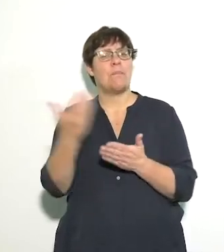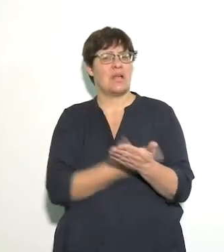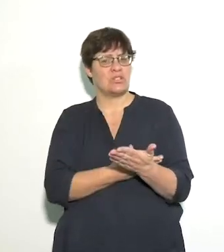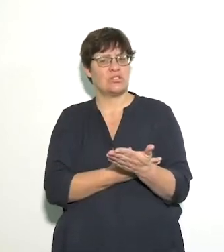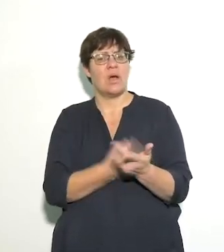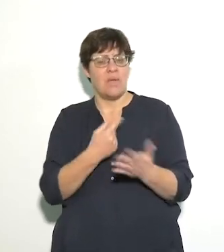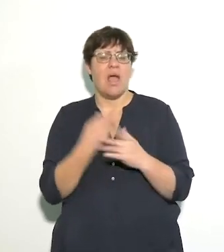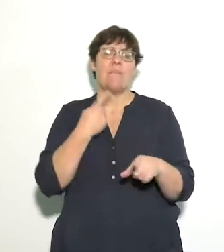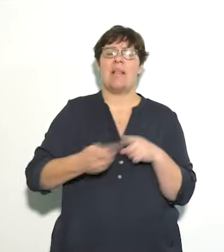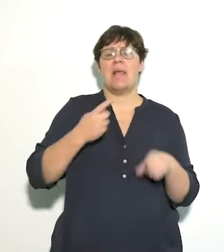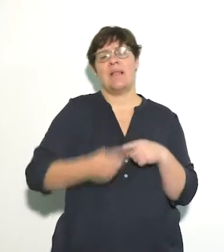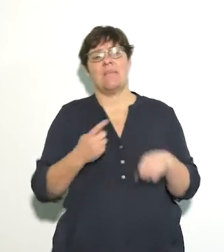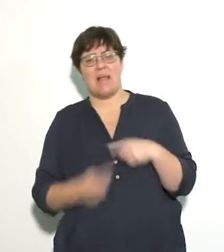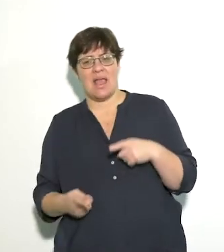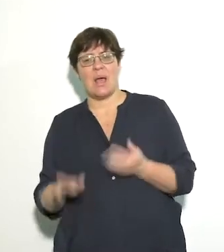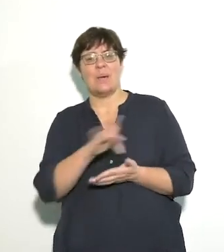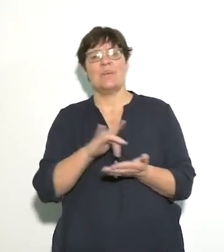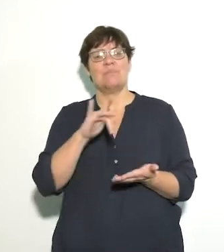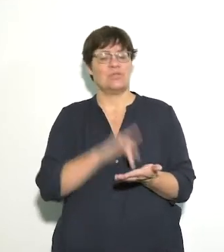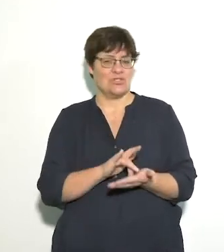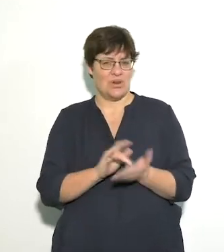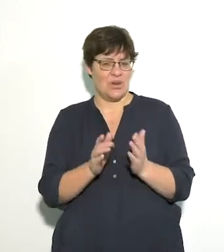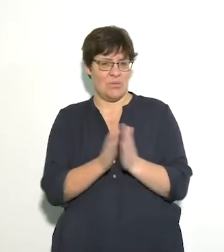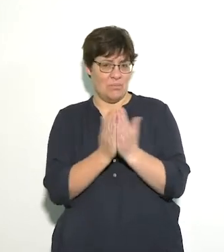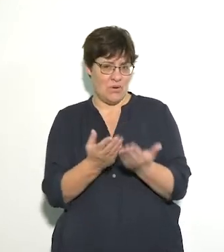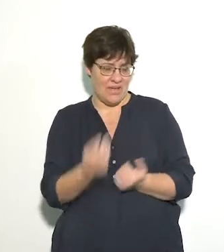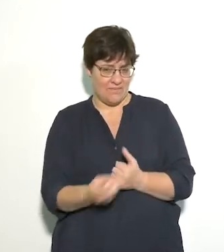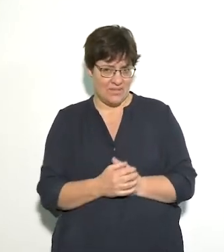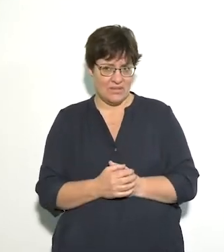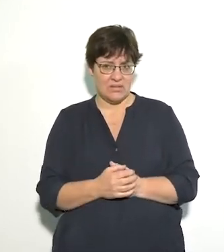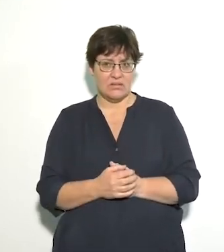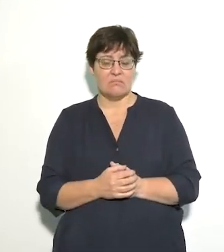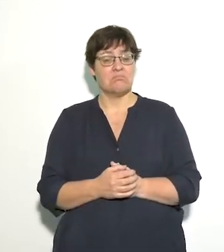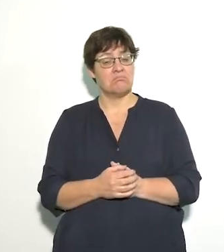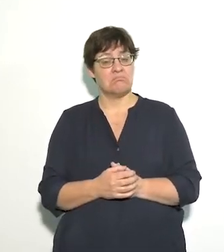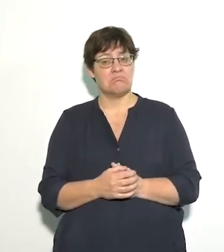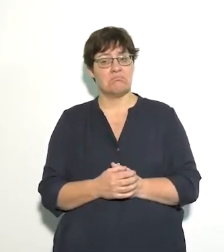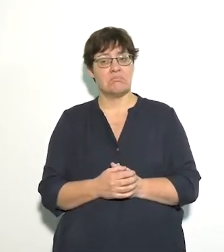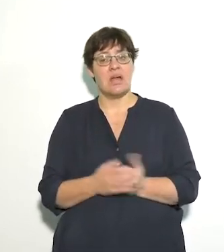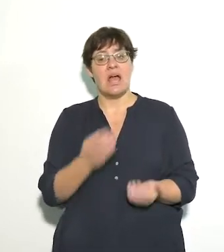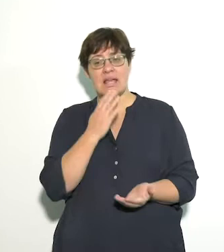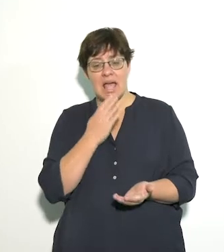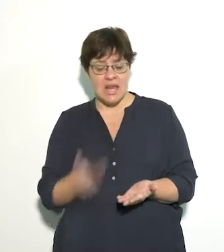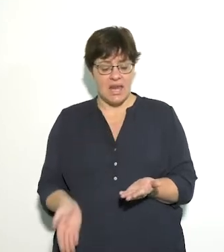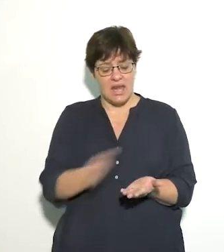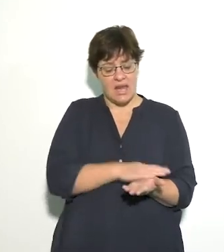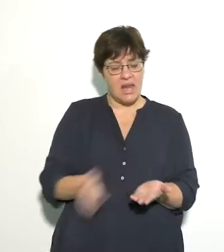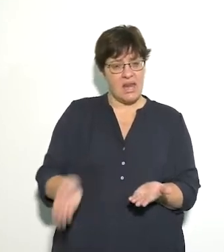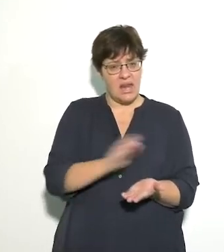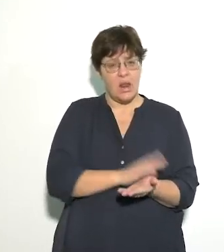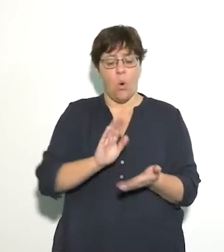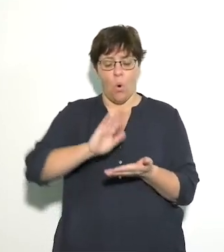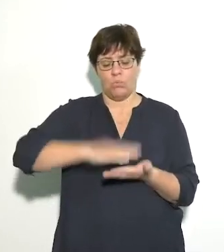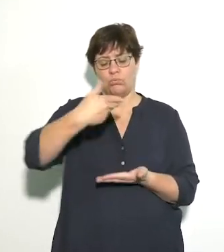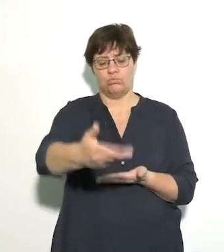it just allows me to play around with the position of my book. If you prefer, you can also use the landscape